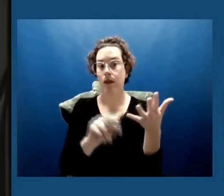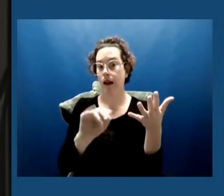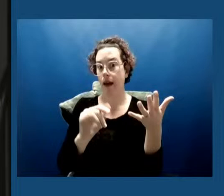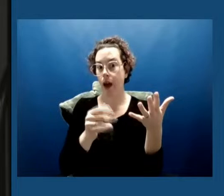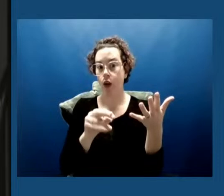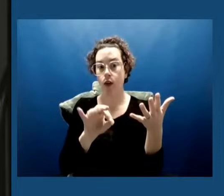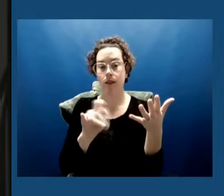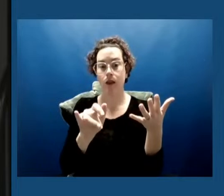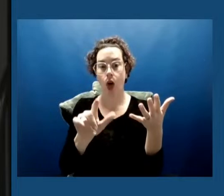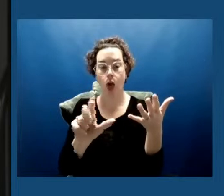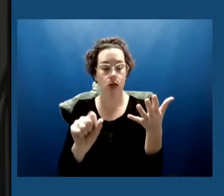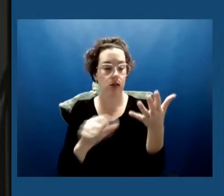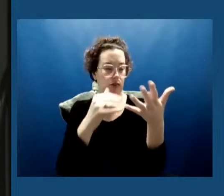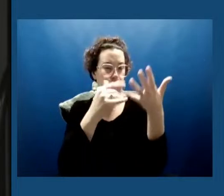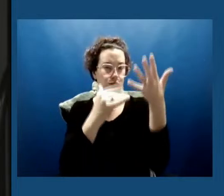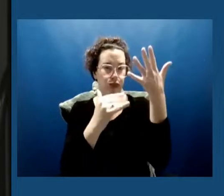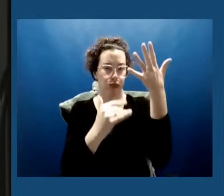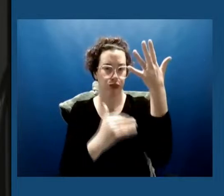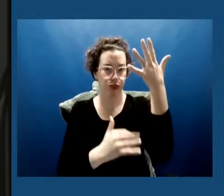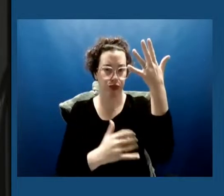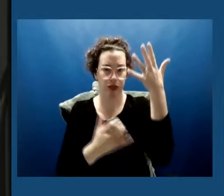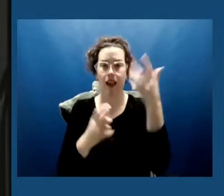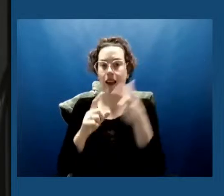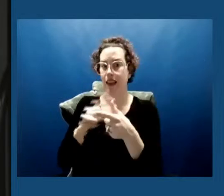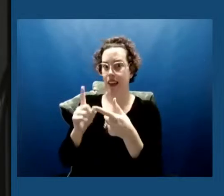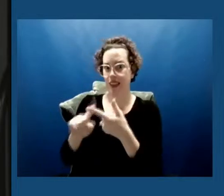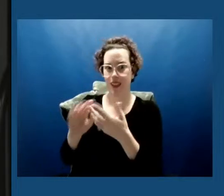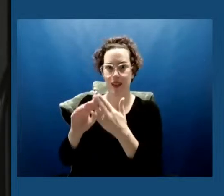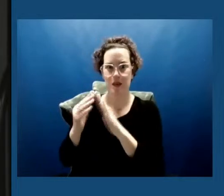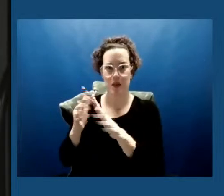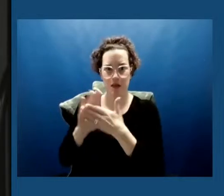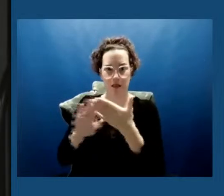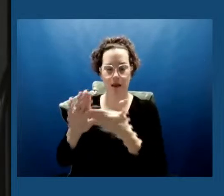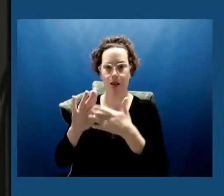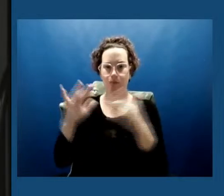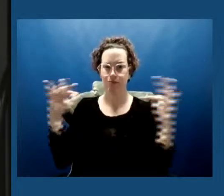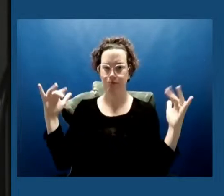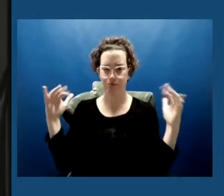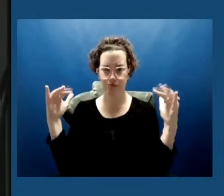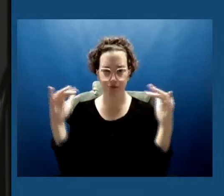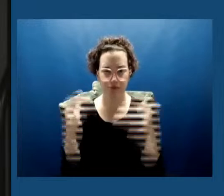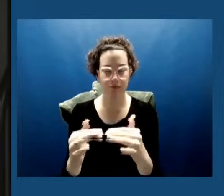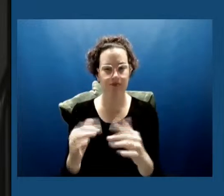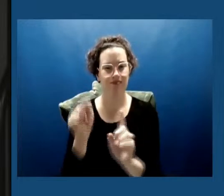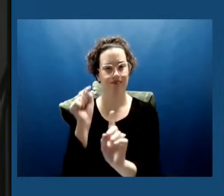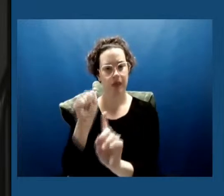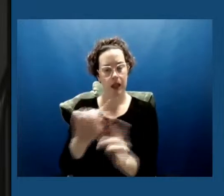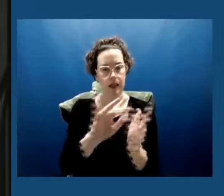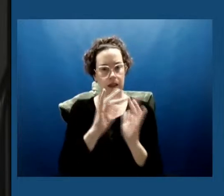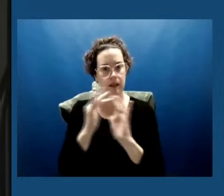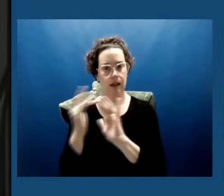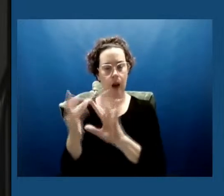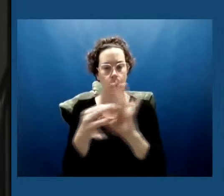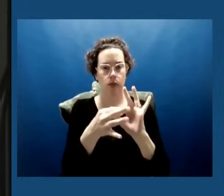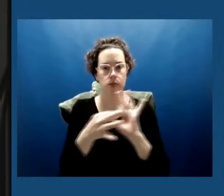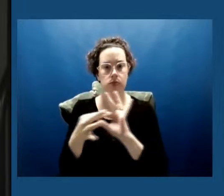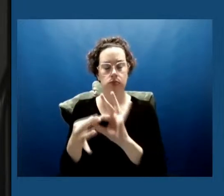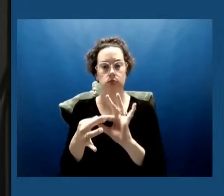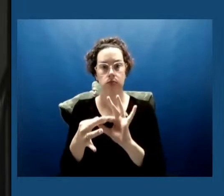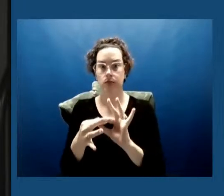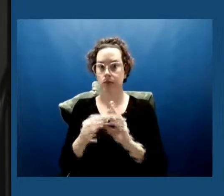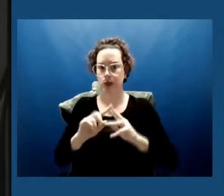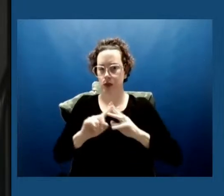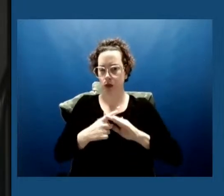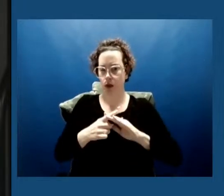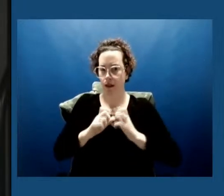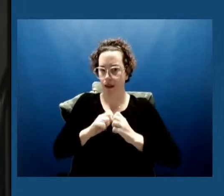Onondaga Community College. This kind of network that really starts with, let's